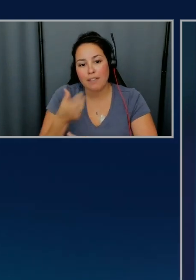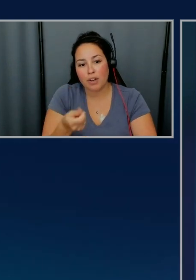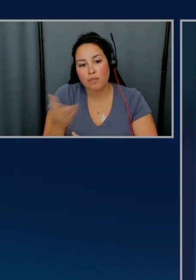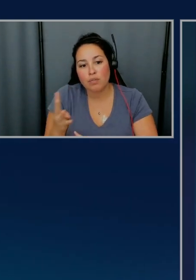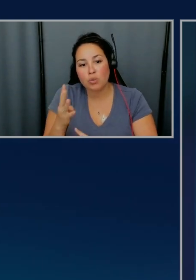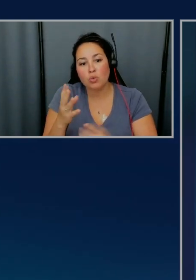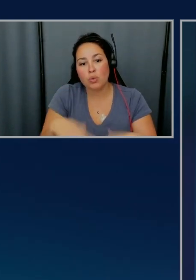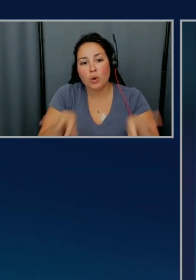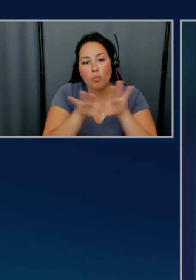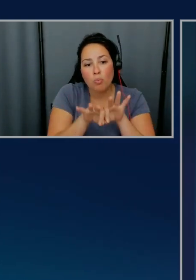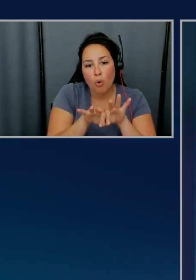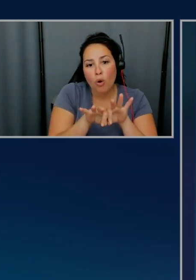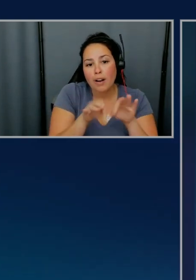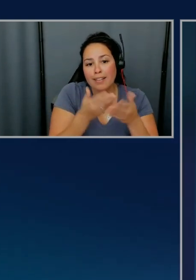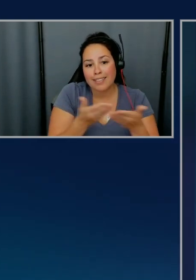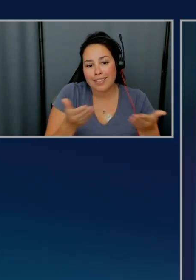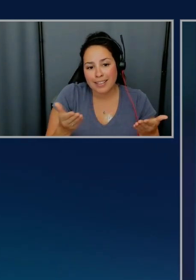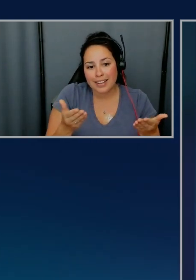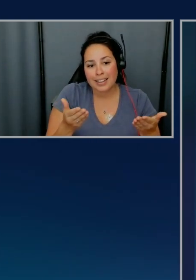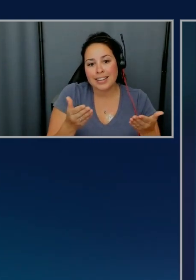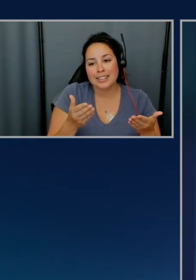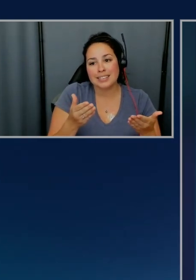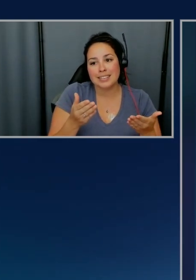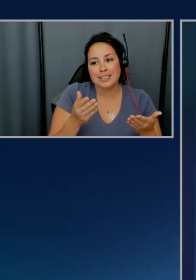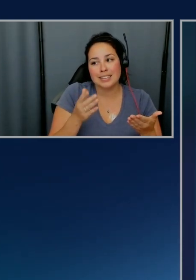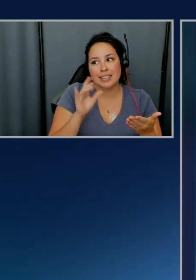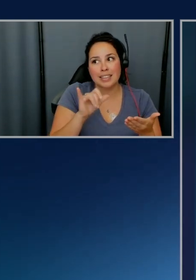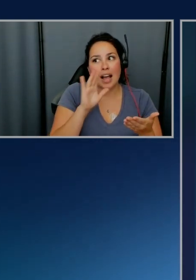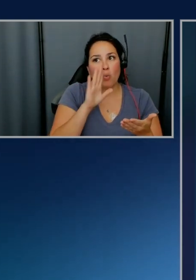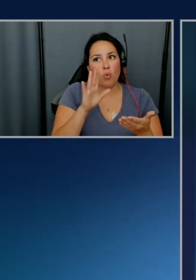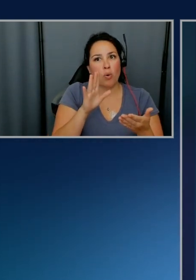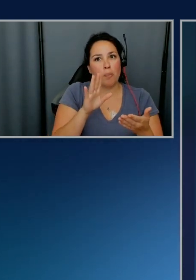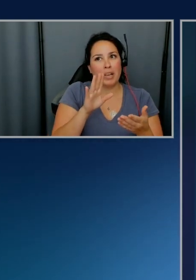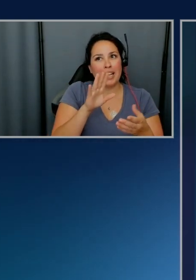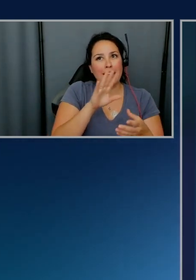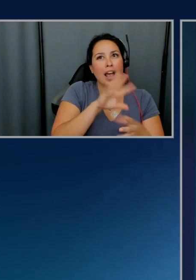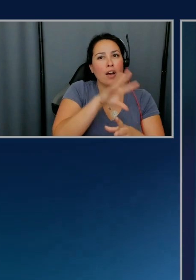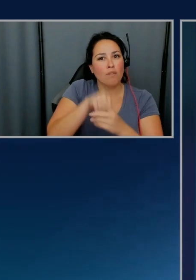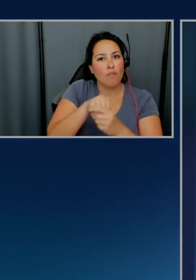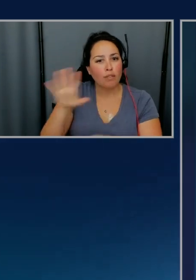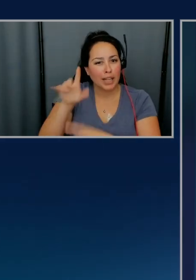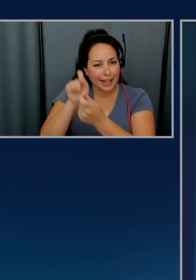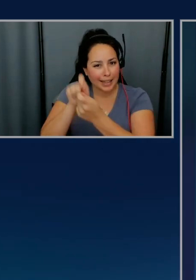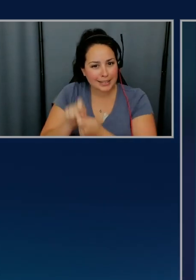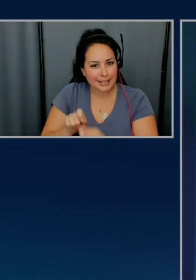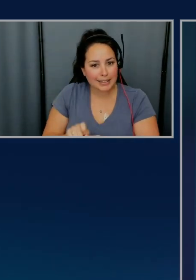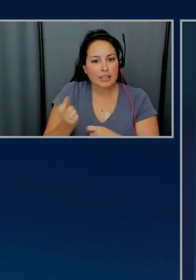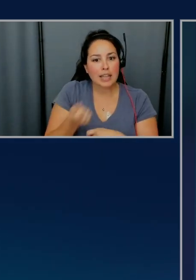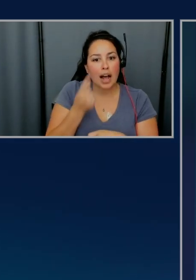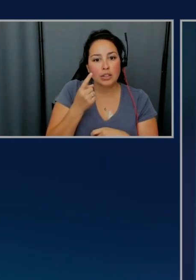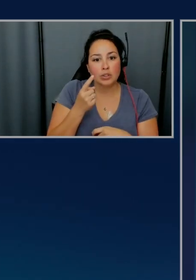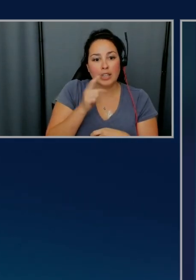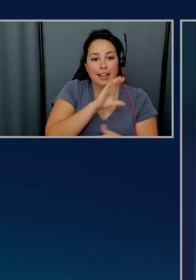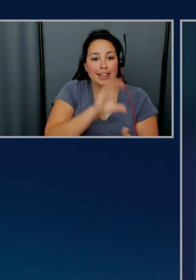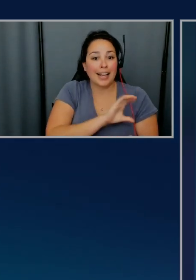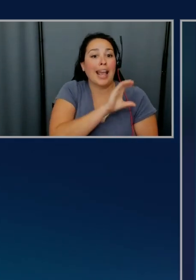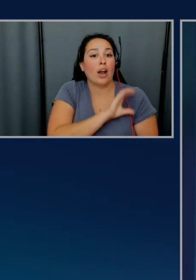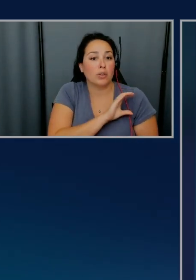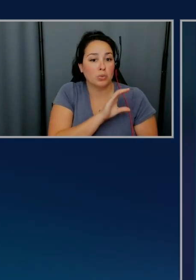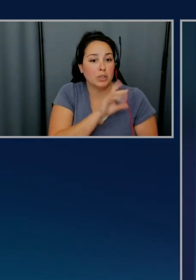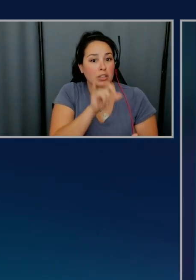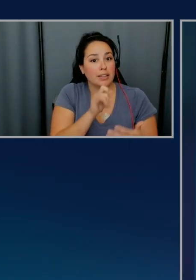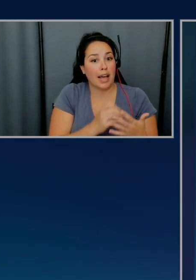of Nitro Enclaves, or characteristics for that matter. We'll go into those details. These are the characteristics that are the primitives, in other